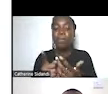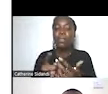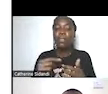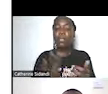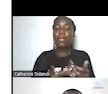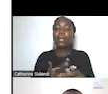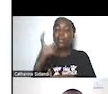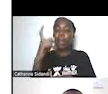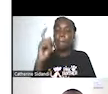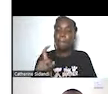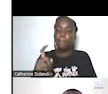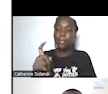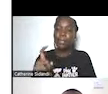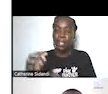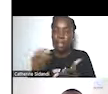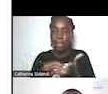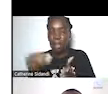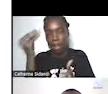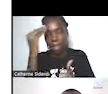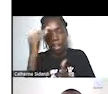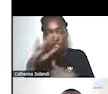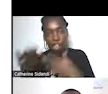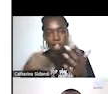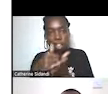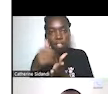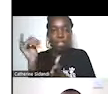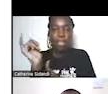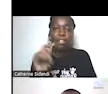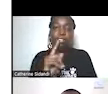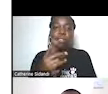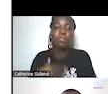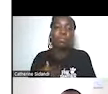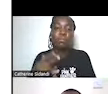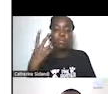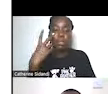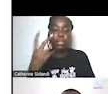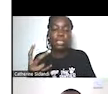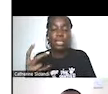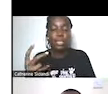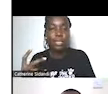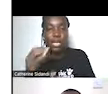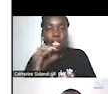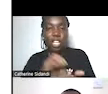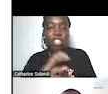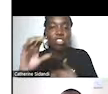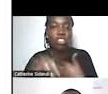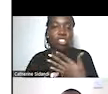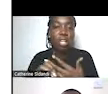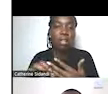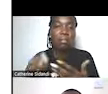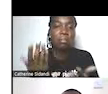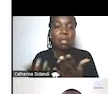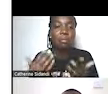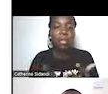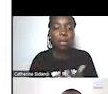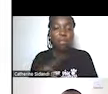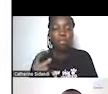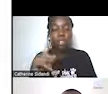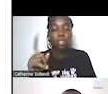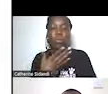can learn on this. So I see the charts here that might, some of them I know might be questions. So I want to stop